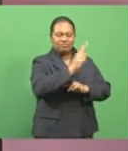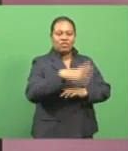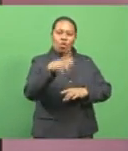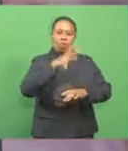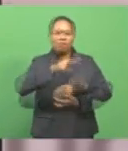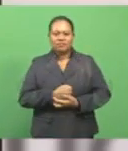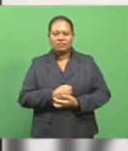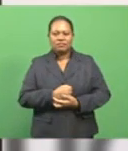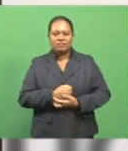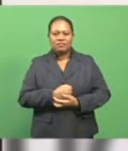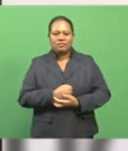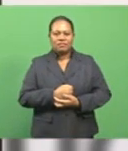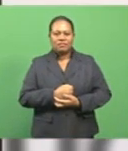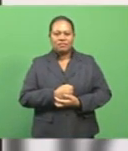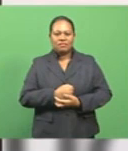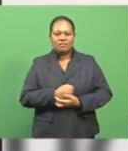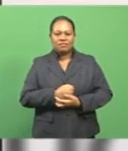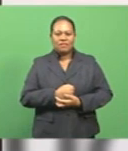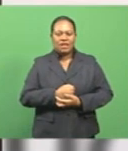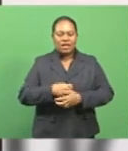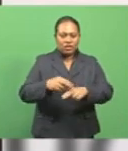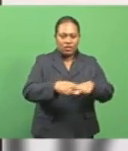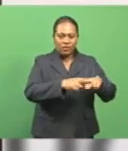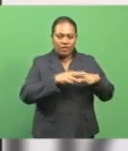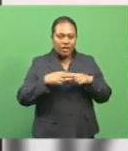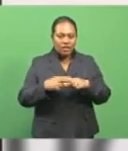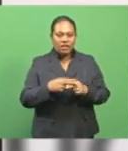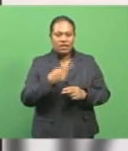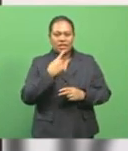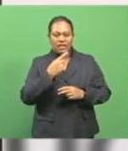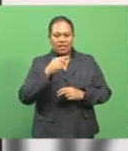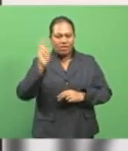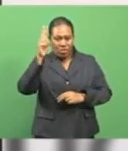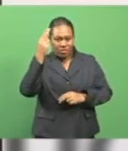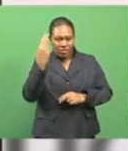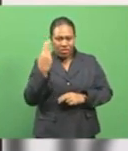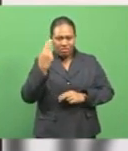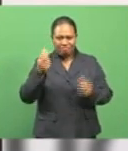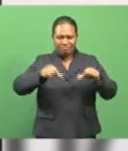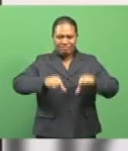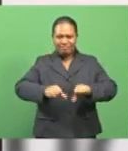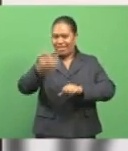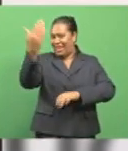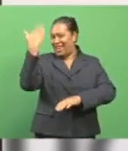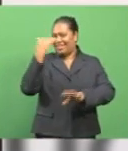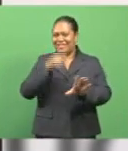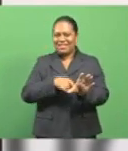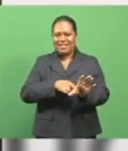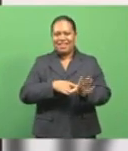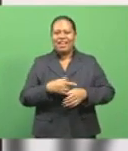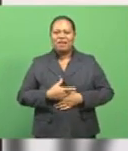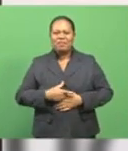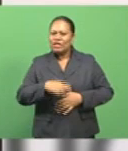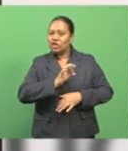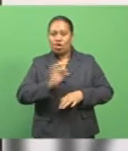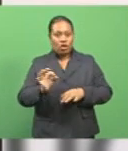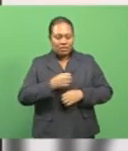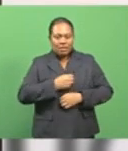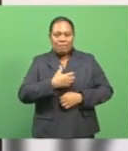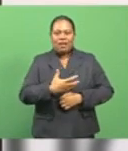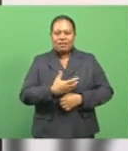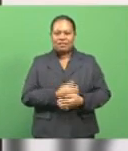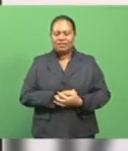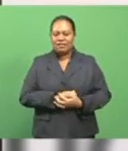Executive Committee. Fiji's loss to Uruguay at the Rugby World Cup in Japan last year was not a coincidence, according